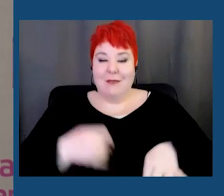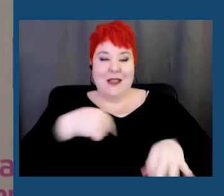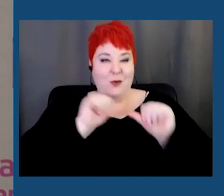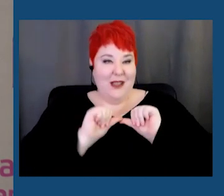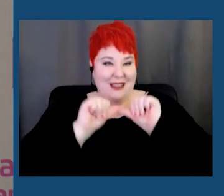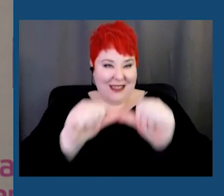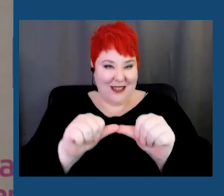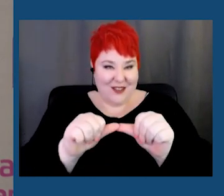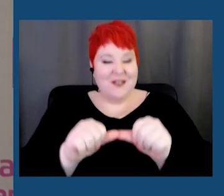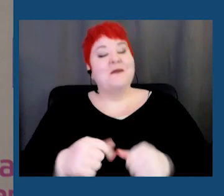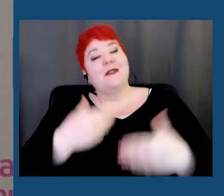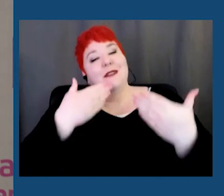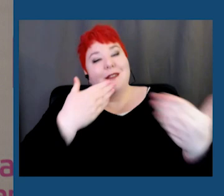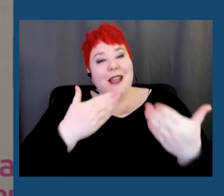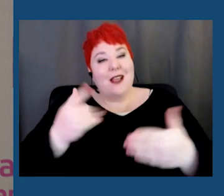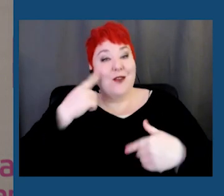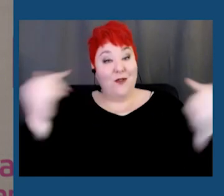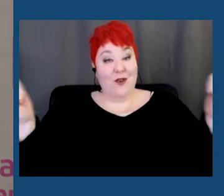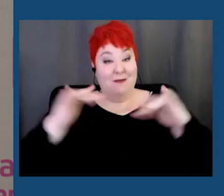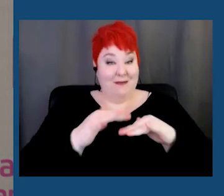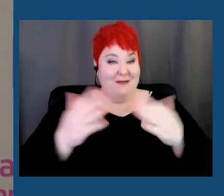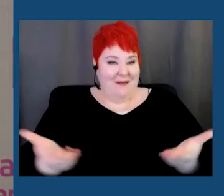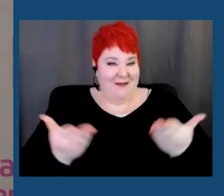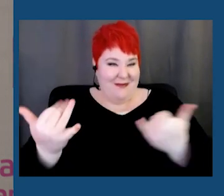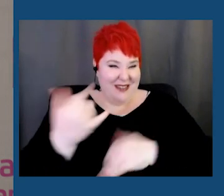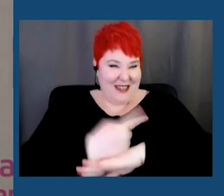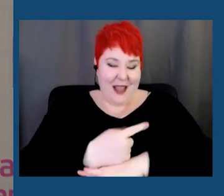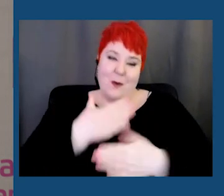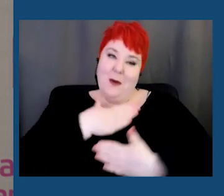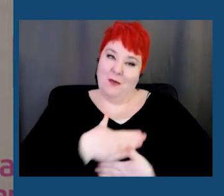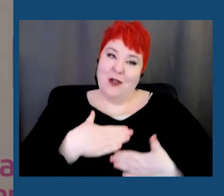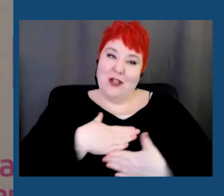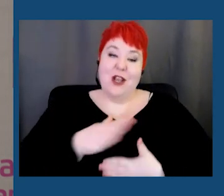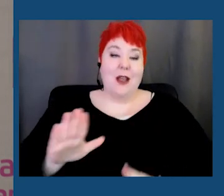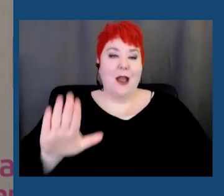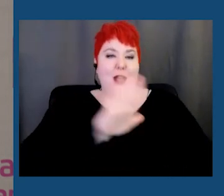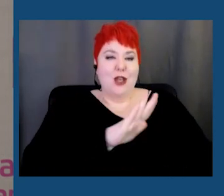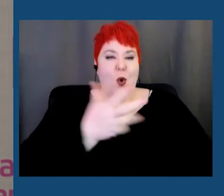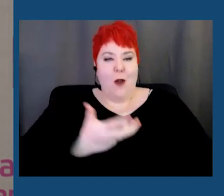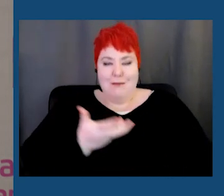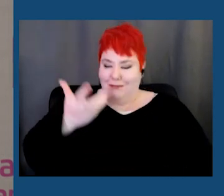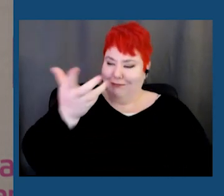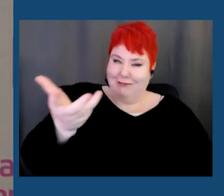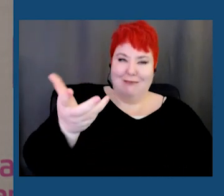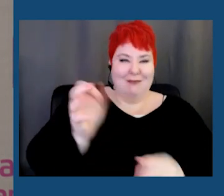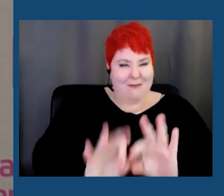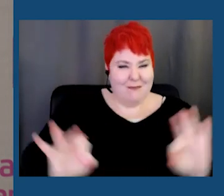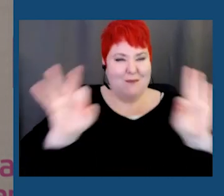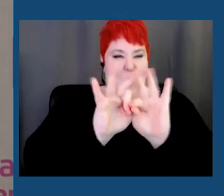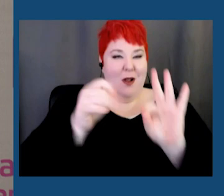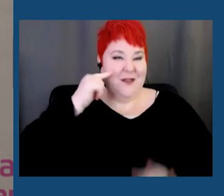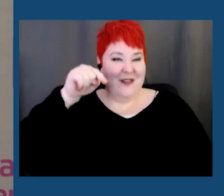thank you so much for coming out again. Really appreciate it. Your voices are so important to this fight.